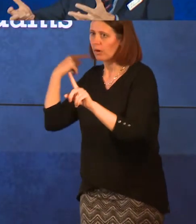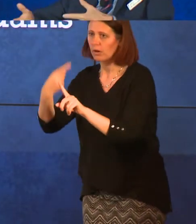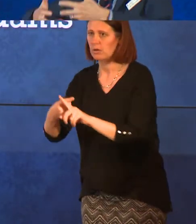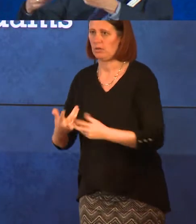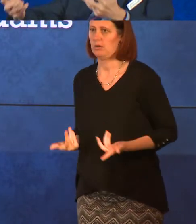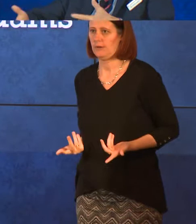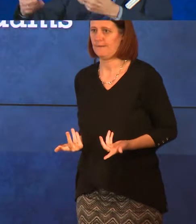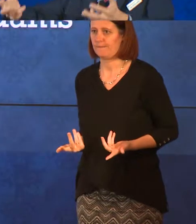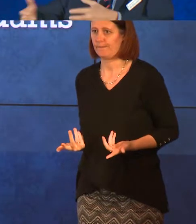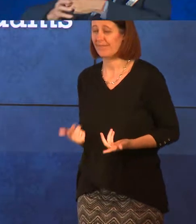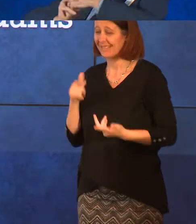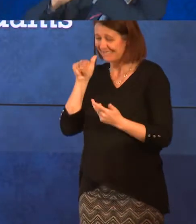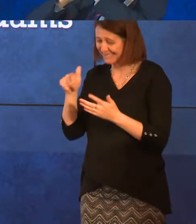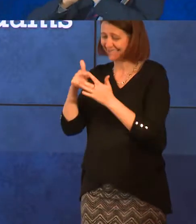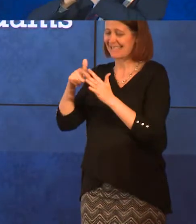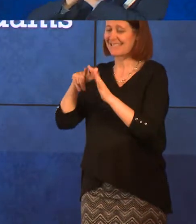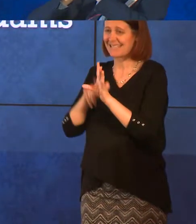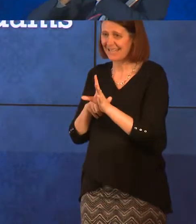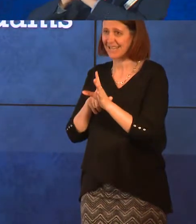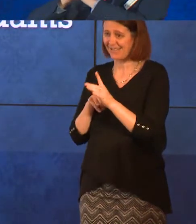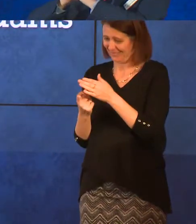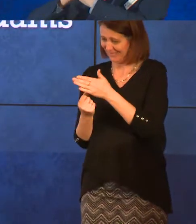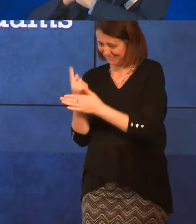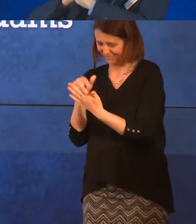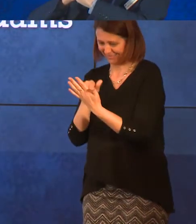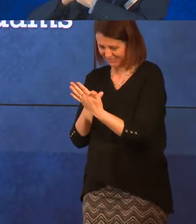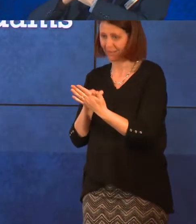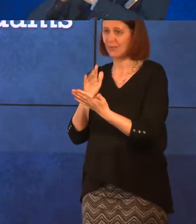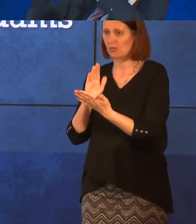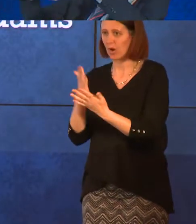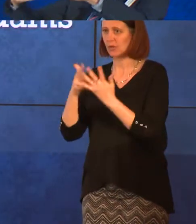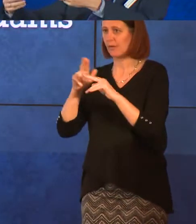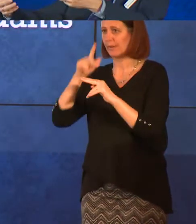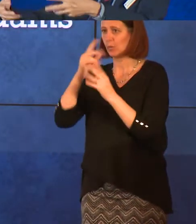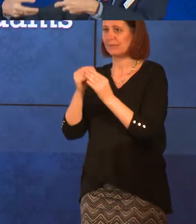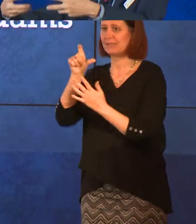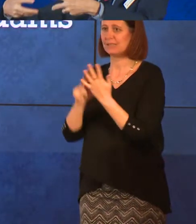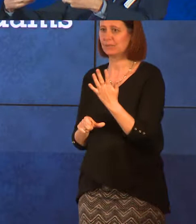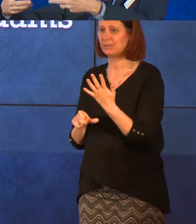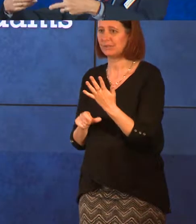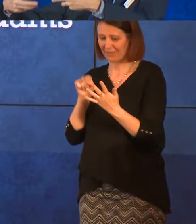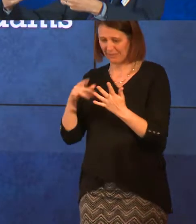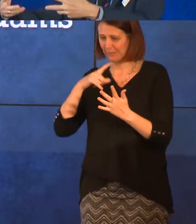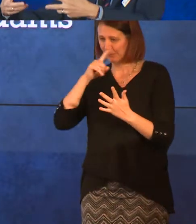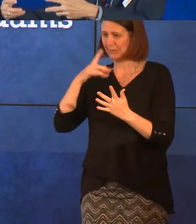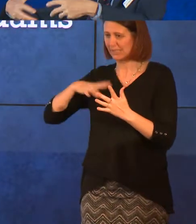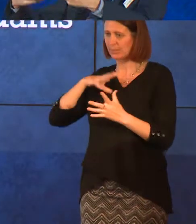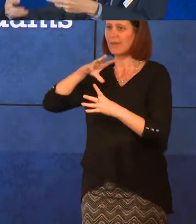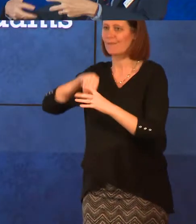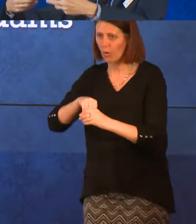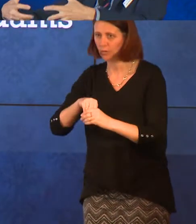is, a key incident of the Convention on the Rights of Persons with Disabilities, that people should be involved and